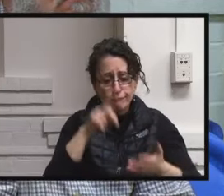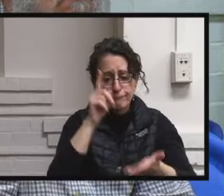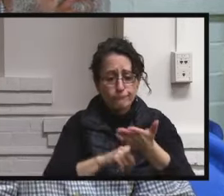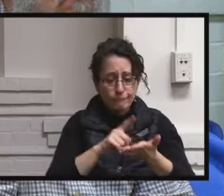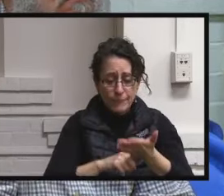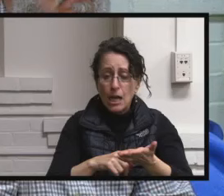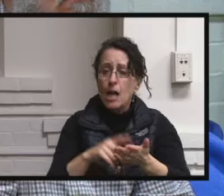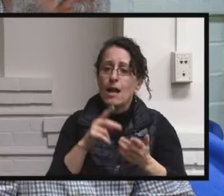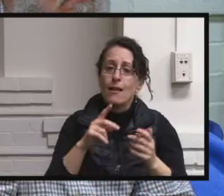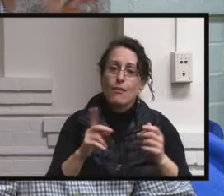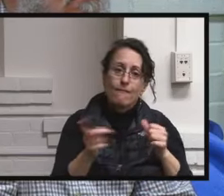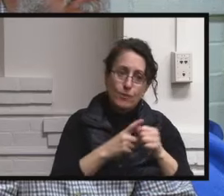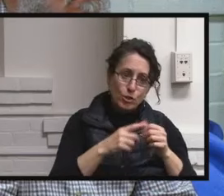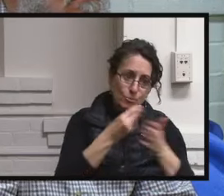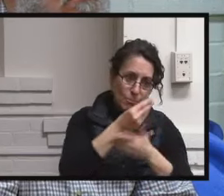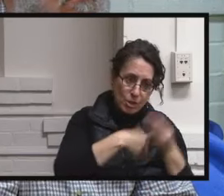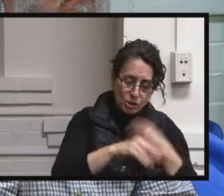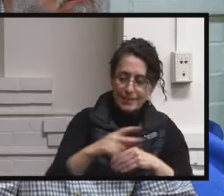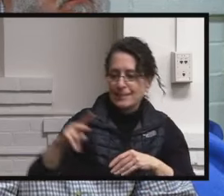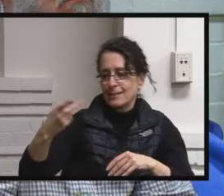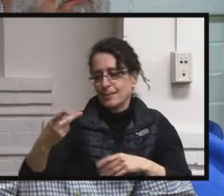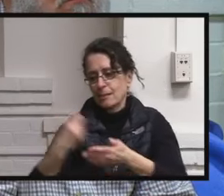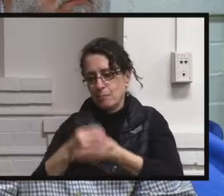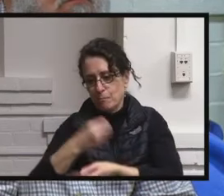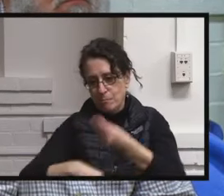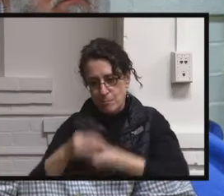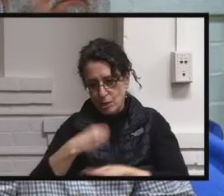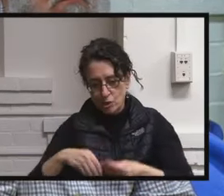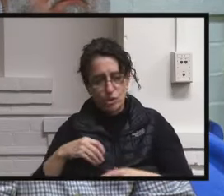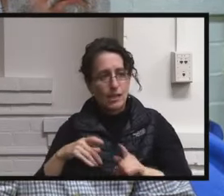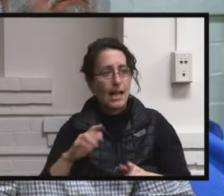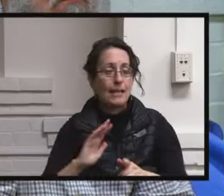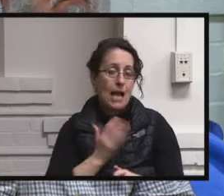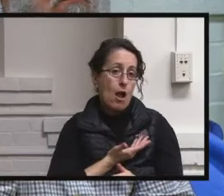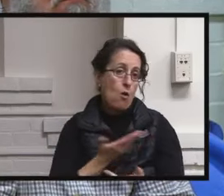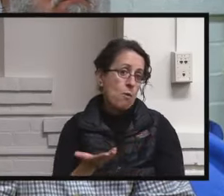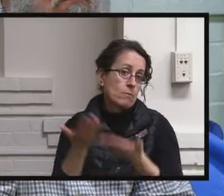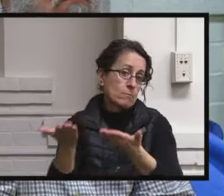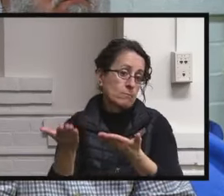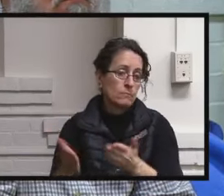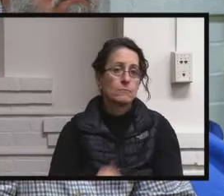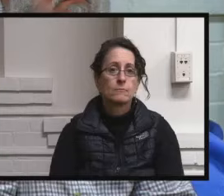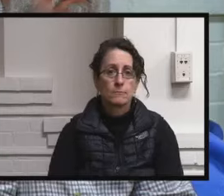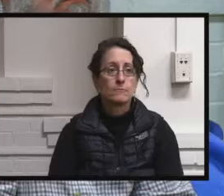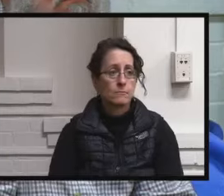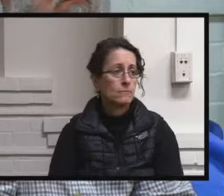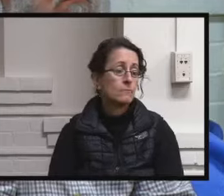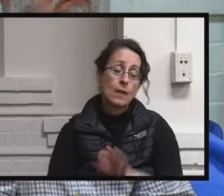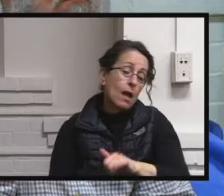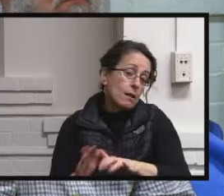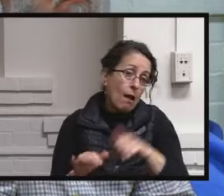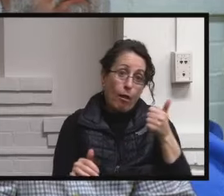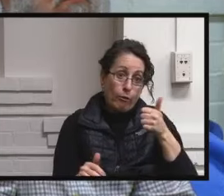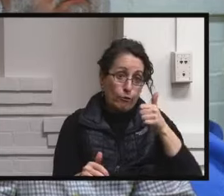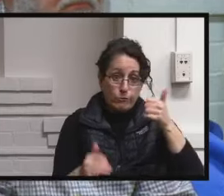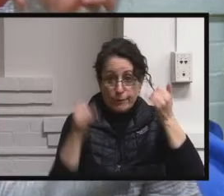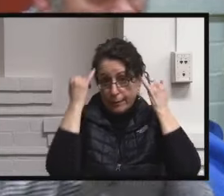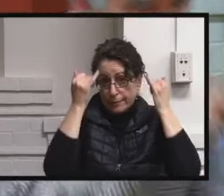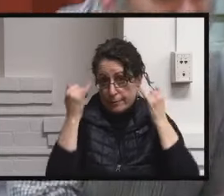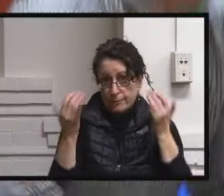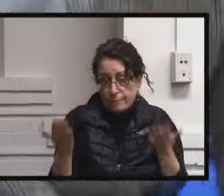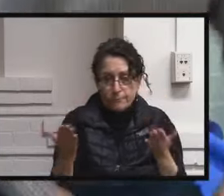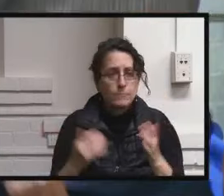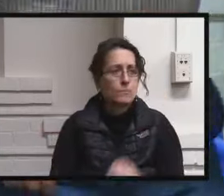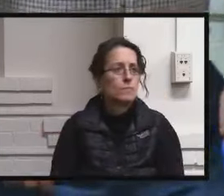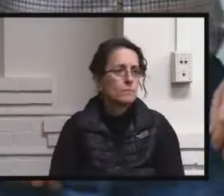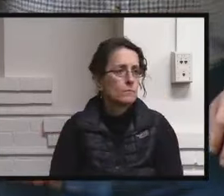both budgets and the system that we're proposing and the alternatives. Did you have